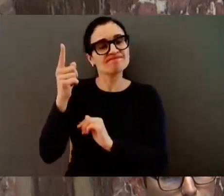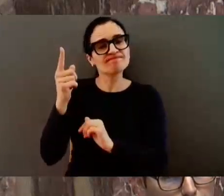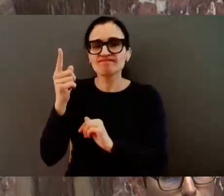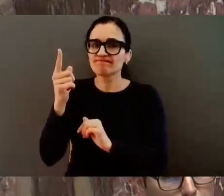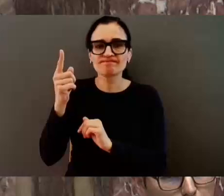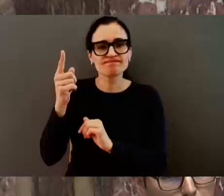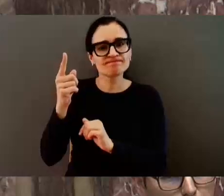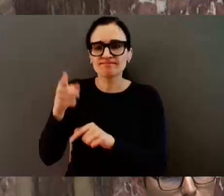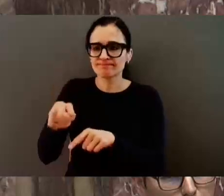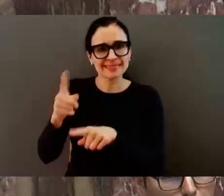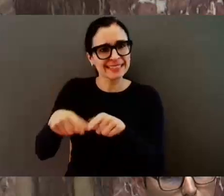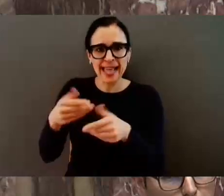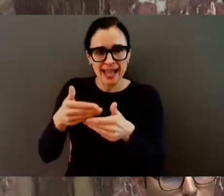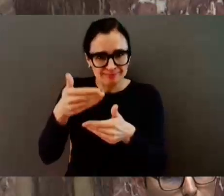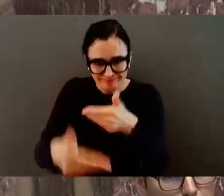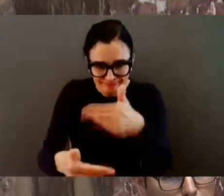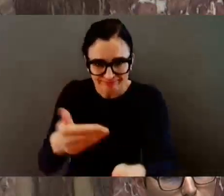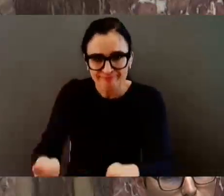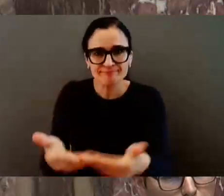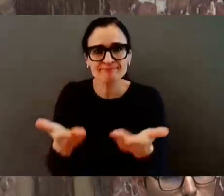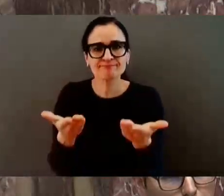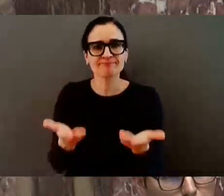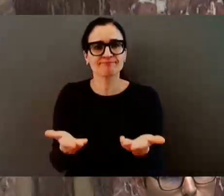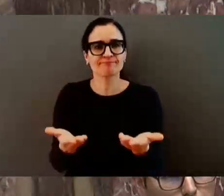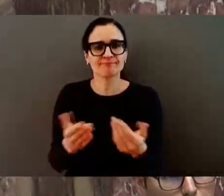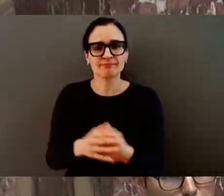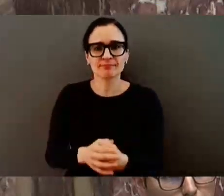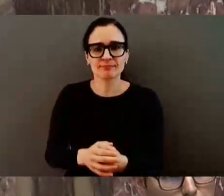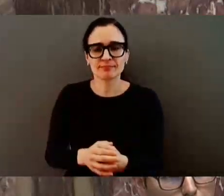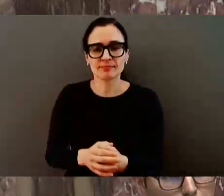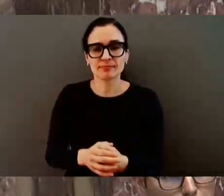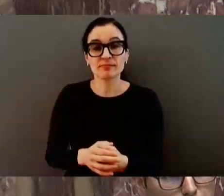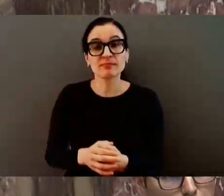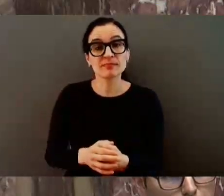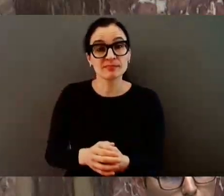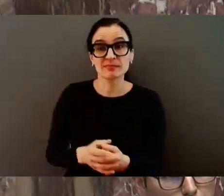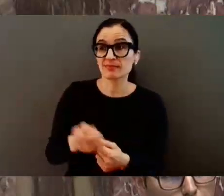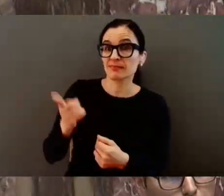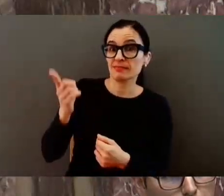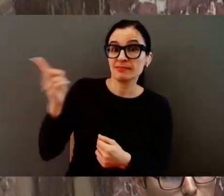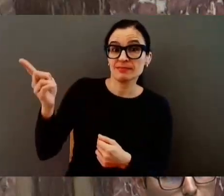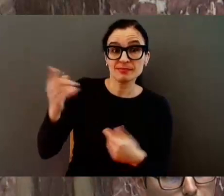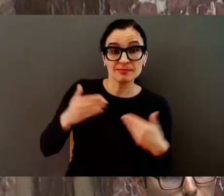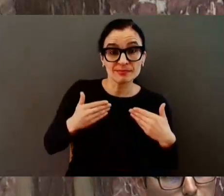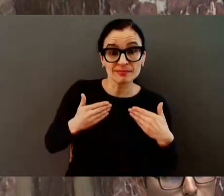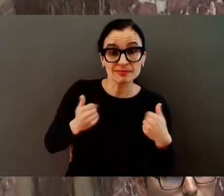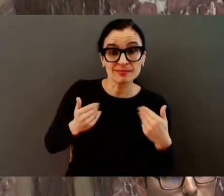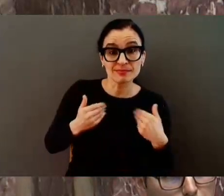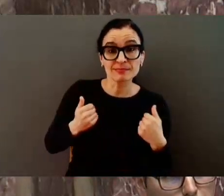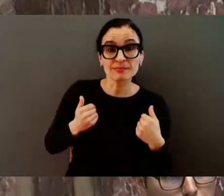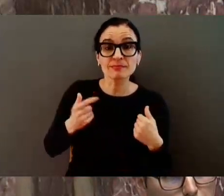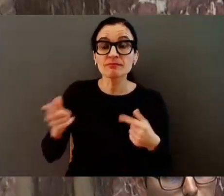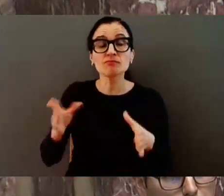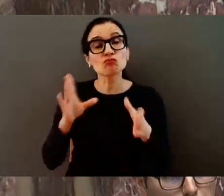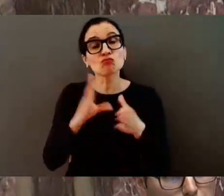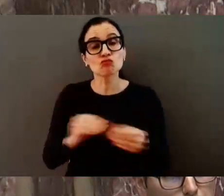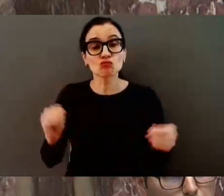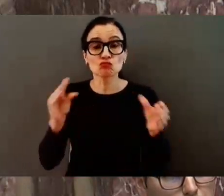Now, this minister is all too happy to wrap herself in the flag. But here we